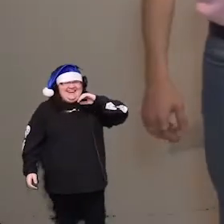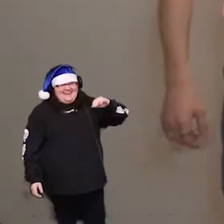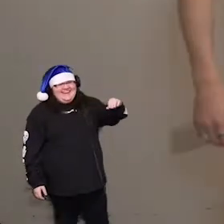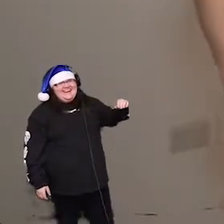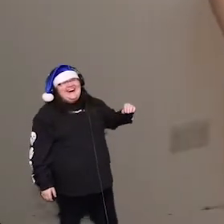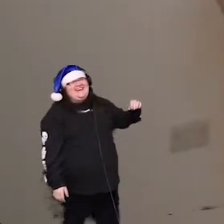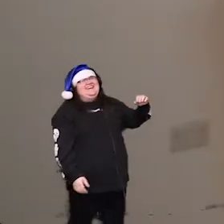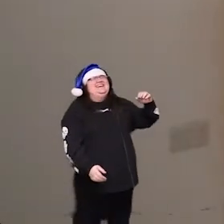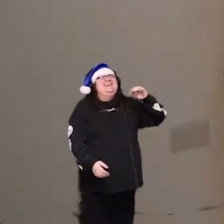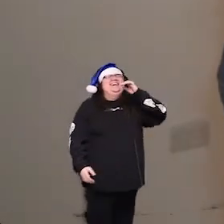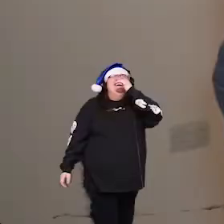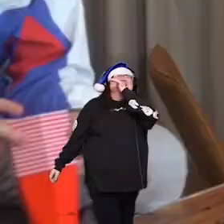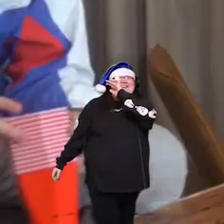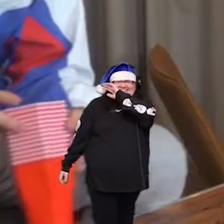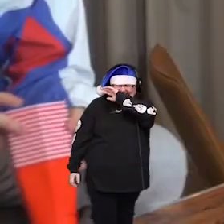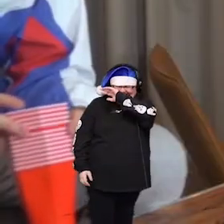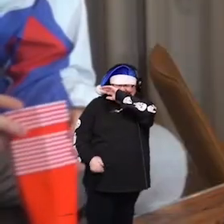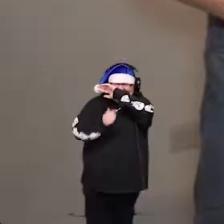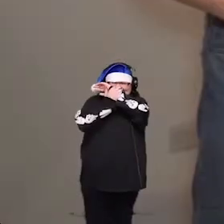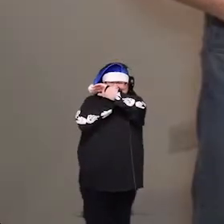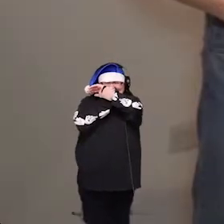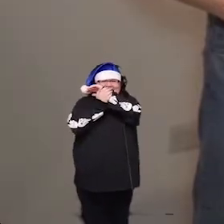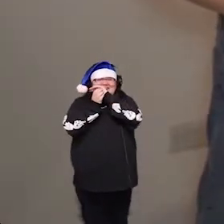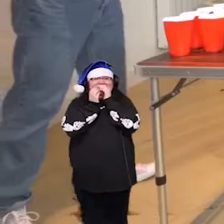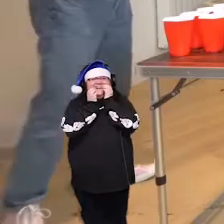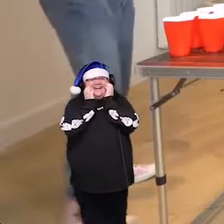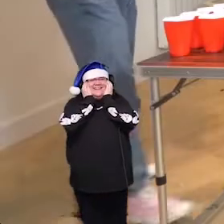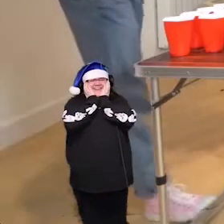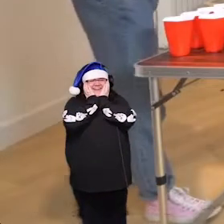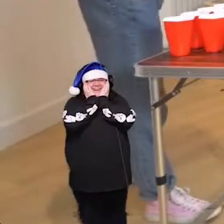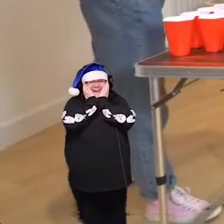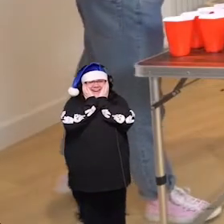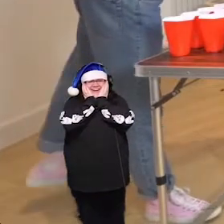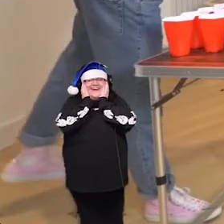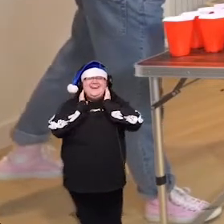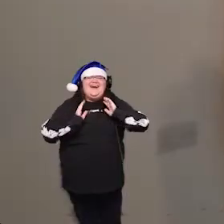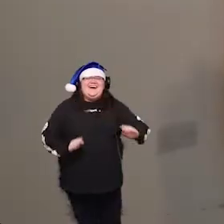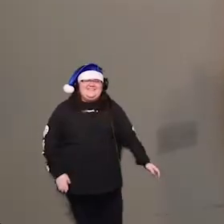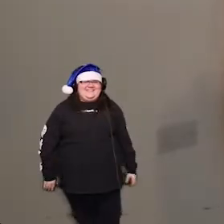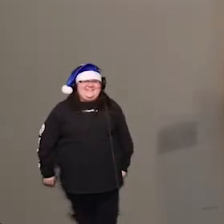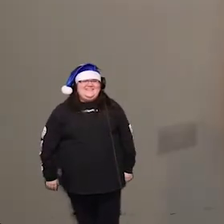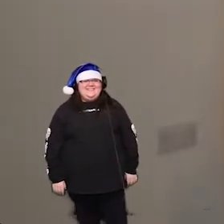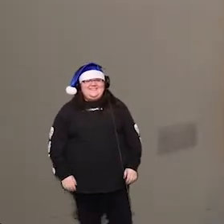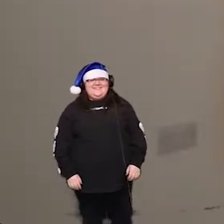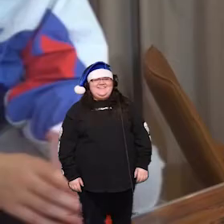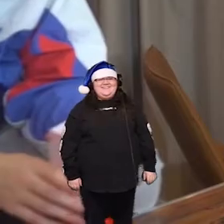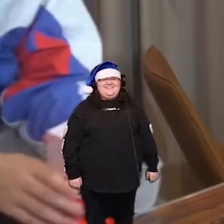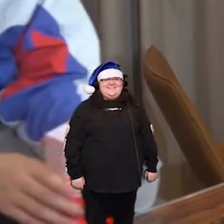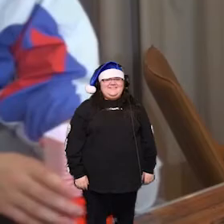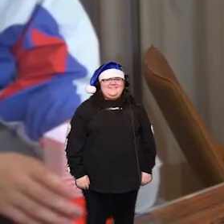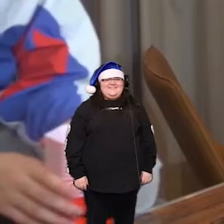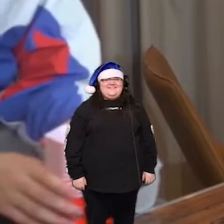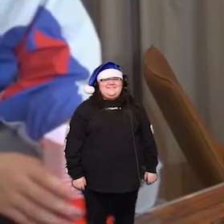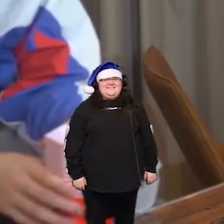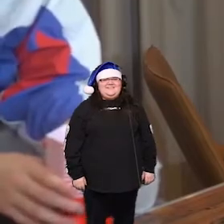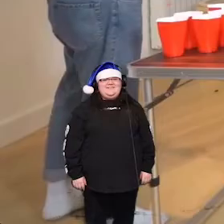I'm sorry. Take your fucking jacket off. I couldn't help it. Oh, God. Oh, Laura, no. Boom.